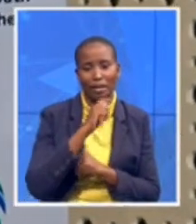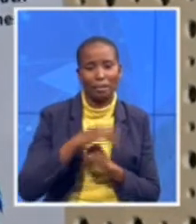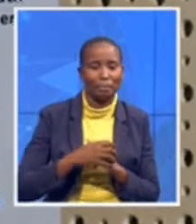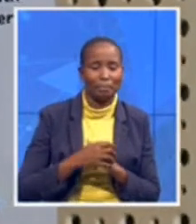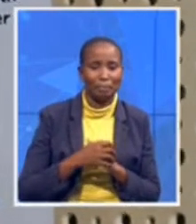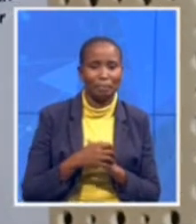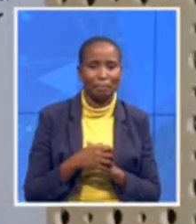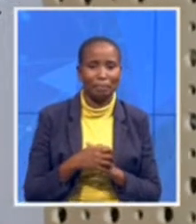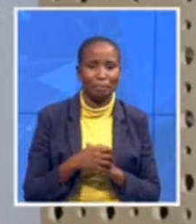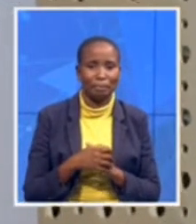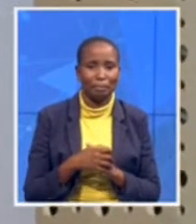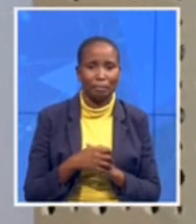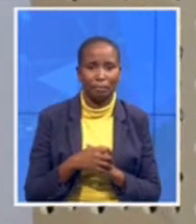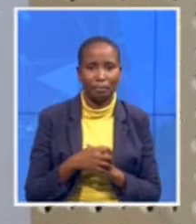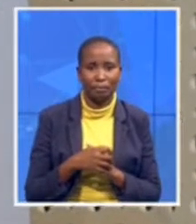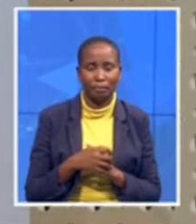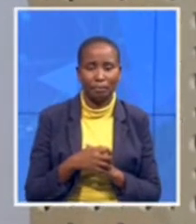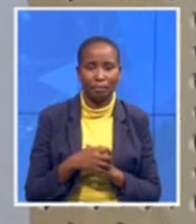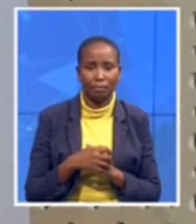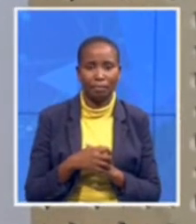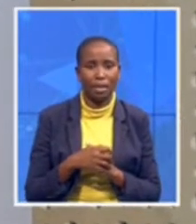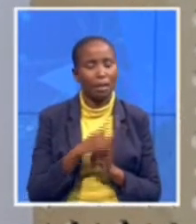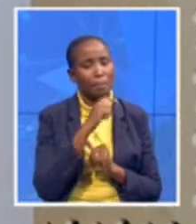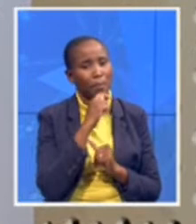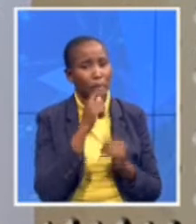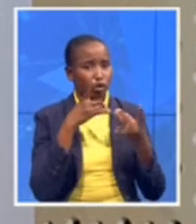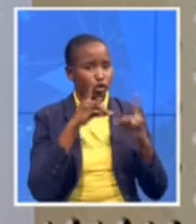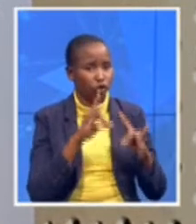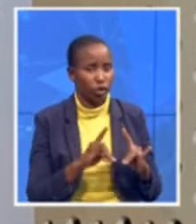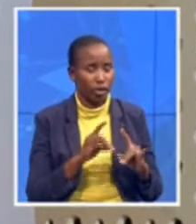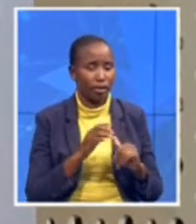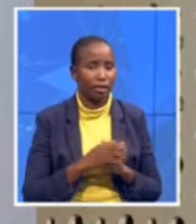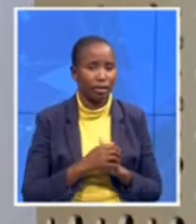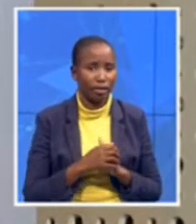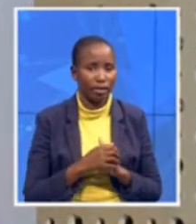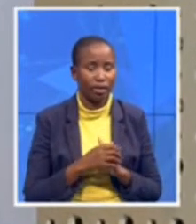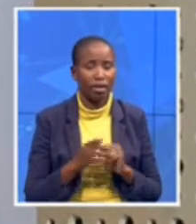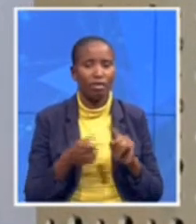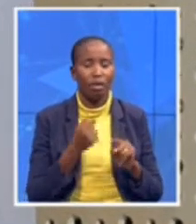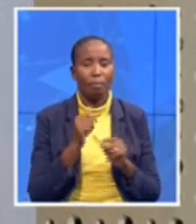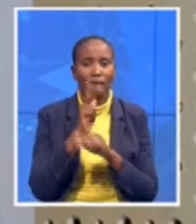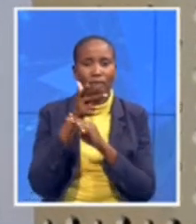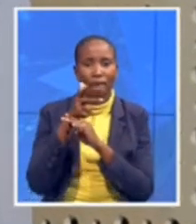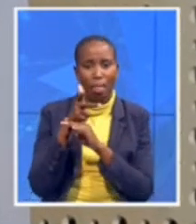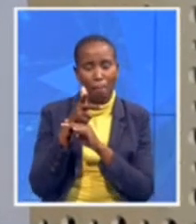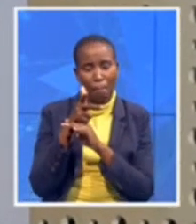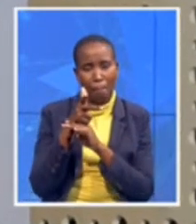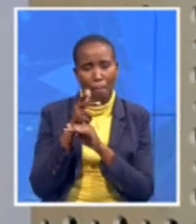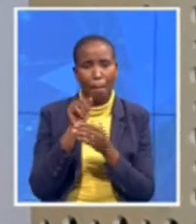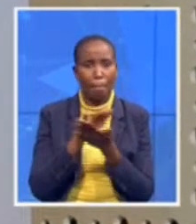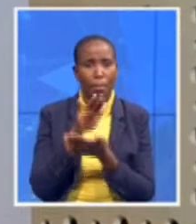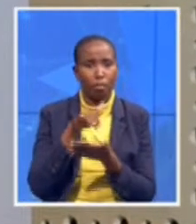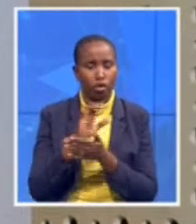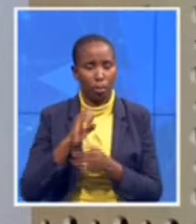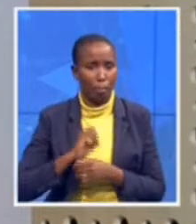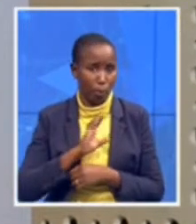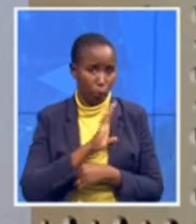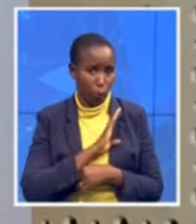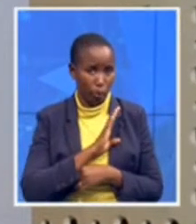the Chair of the Films and Publication Board, together with Council Members,